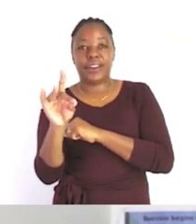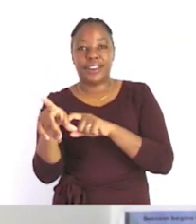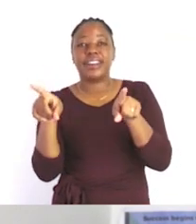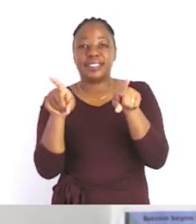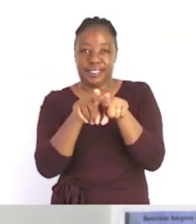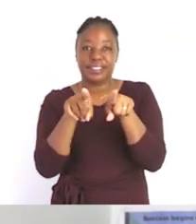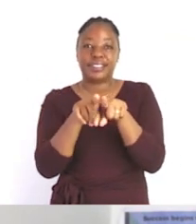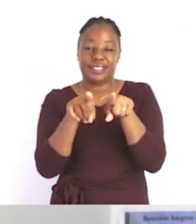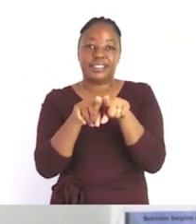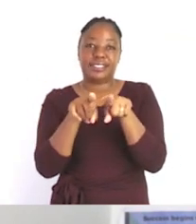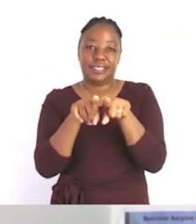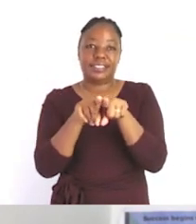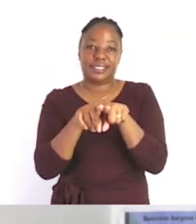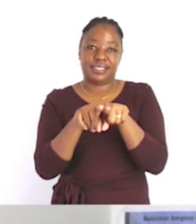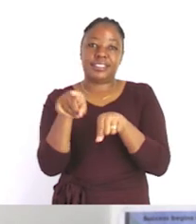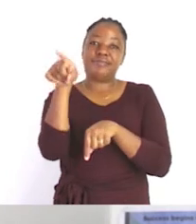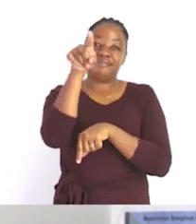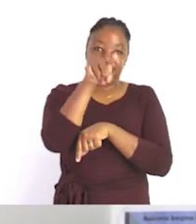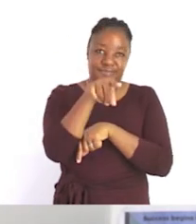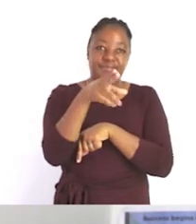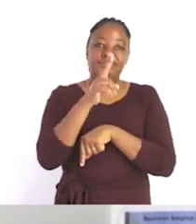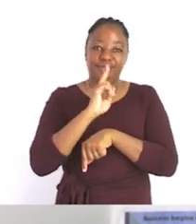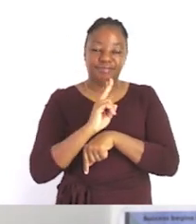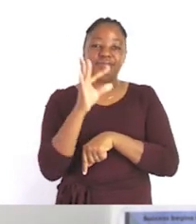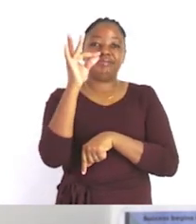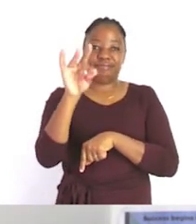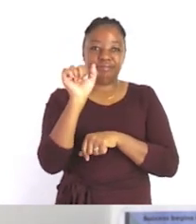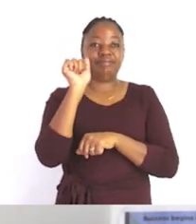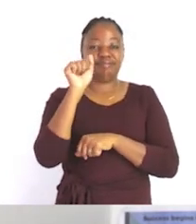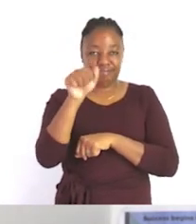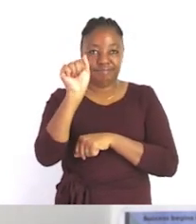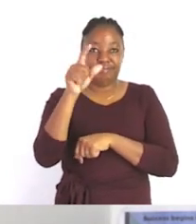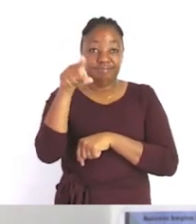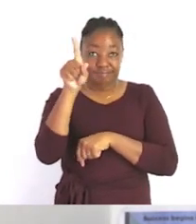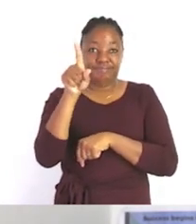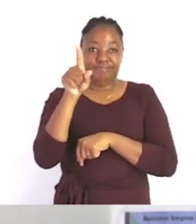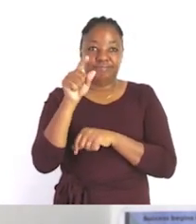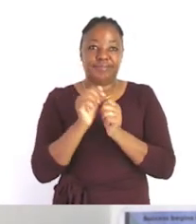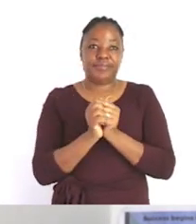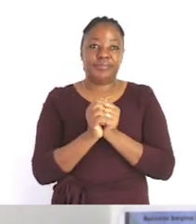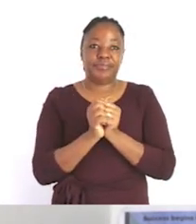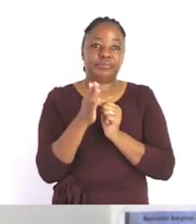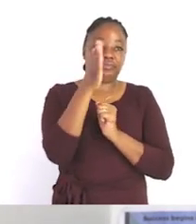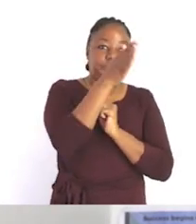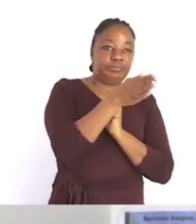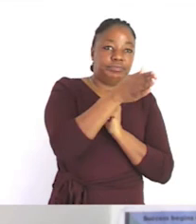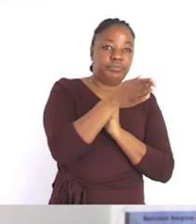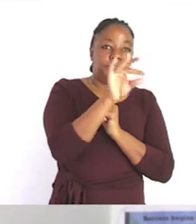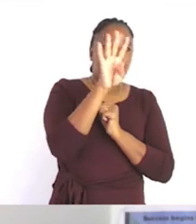So our answer was 8, which means that if we double it, it